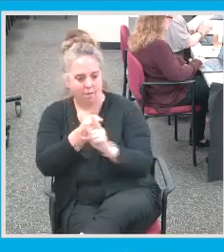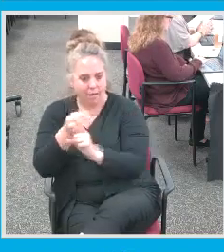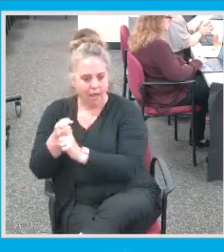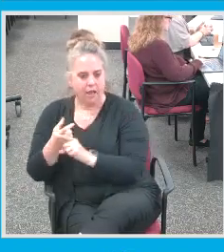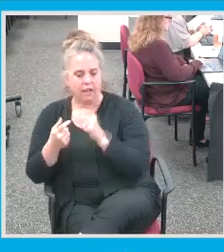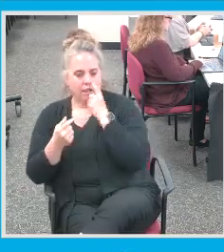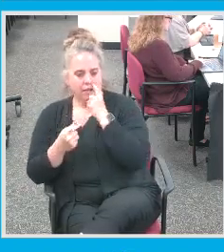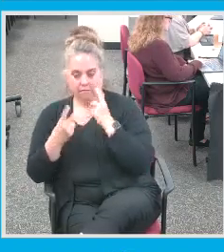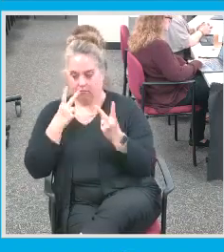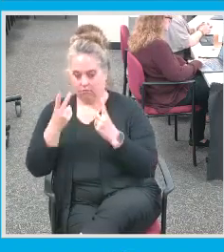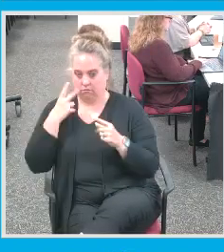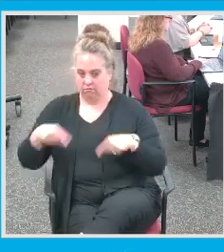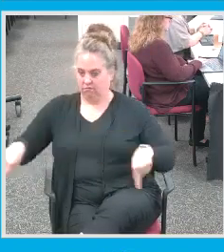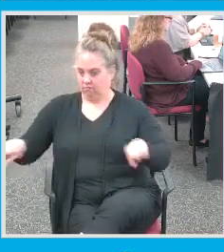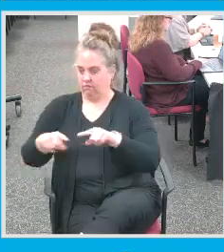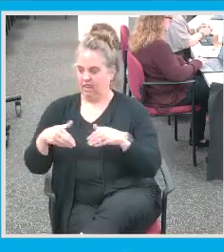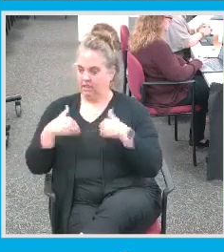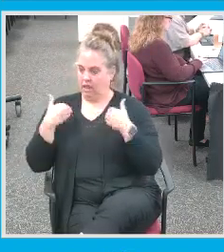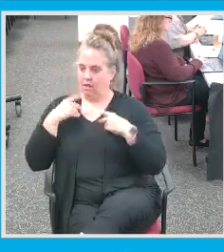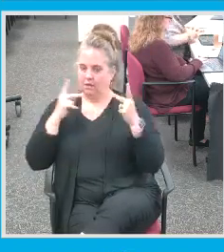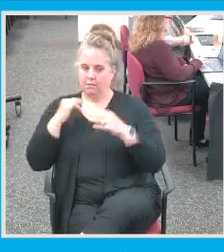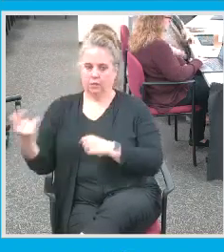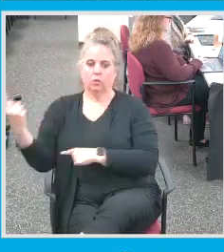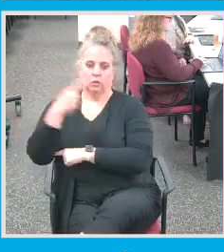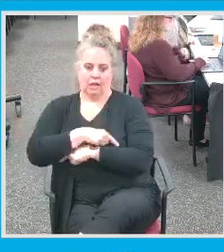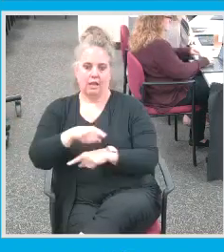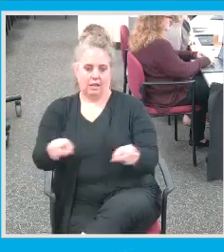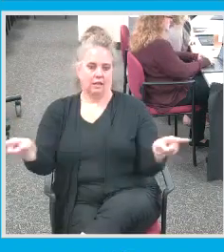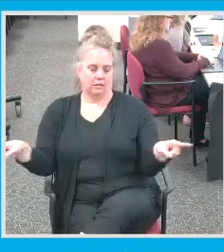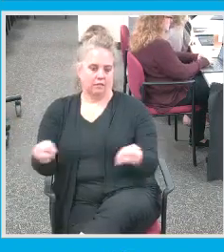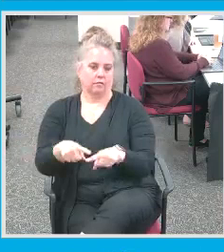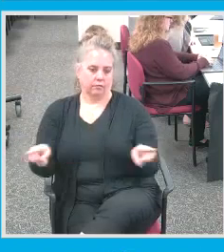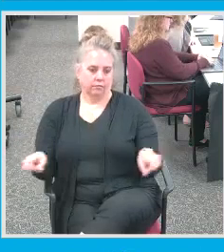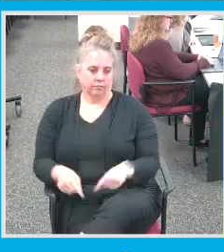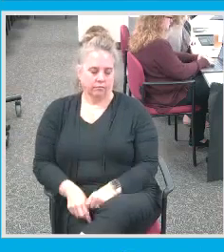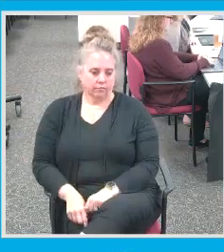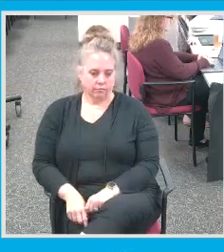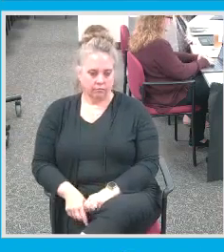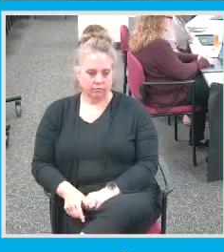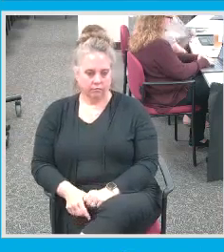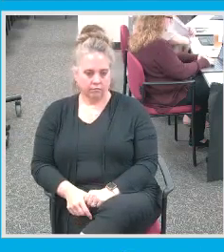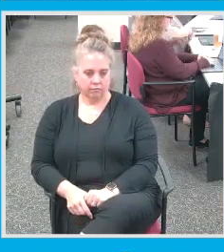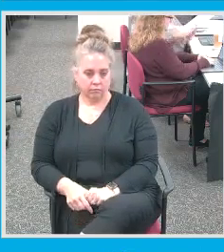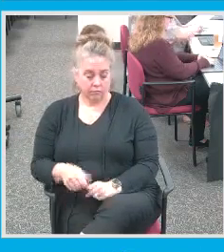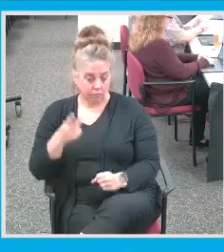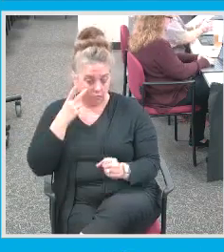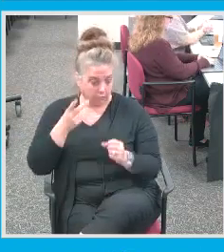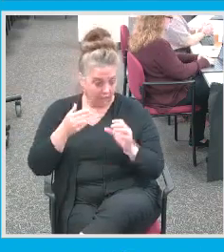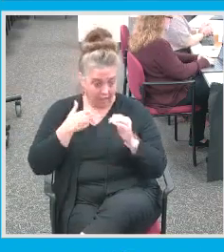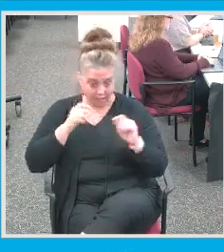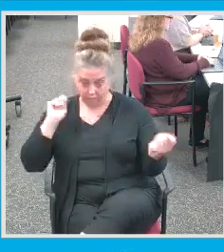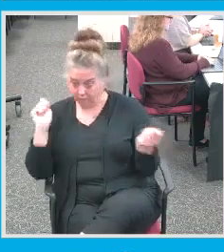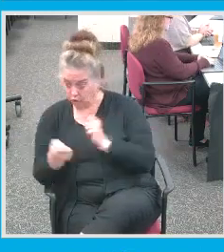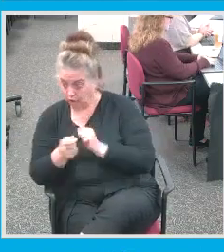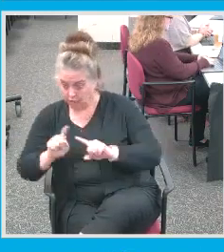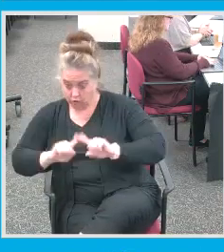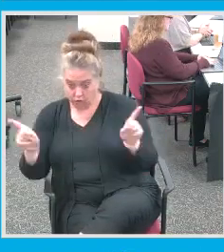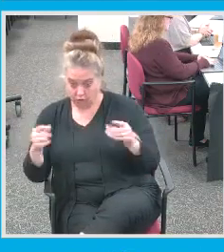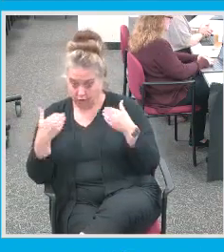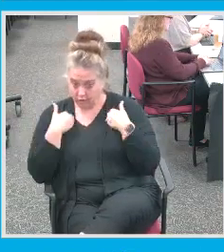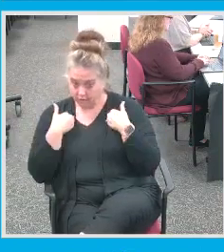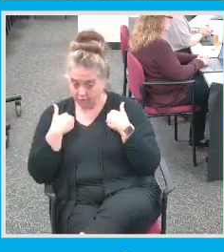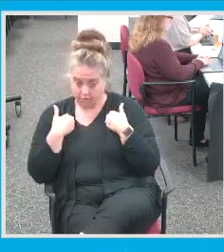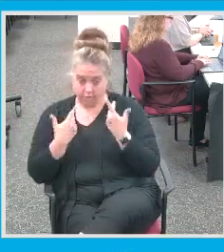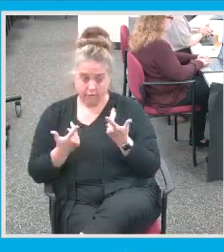Yes. That, are they seeing any difference when this education happens among their classmates and